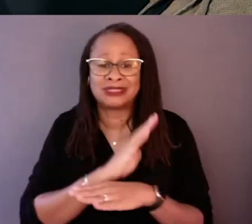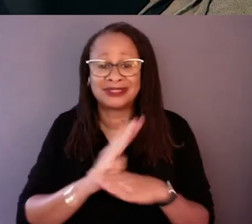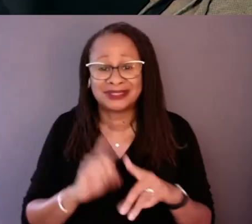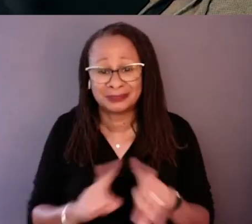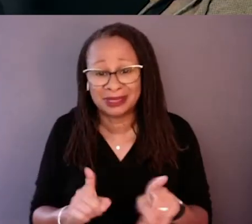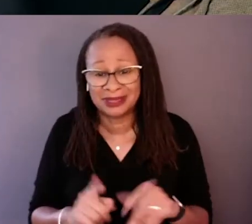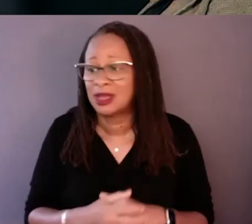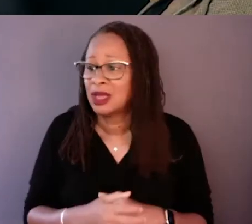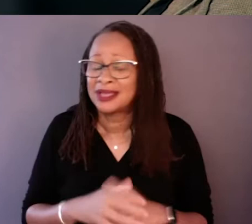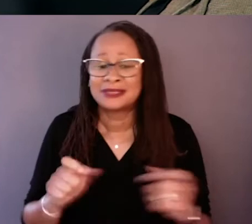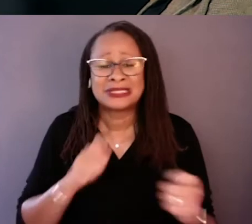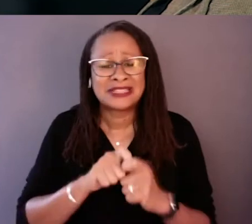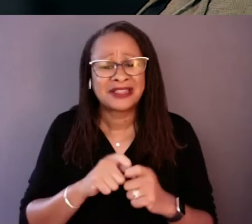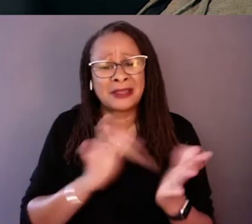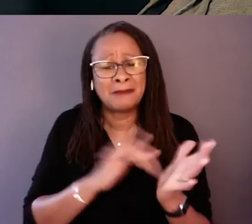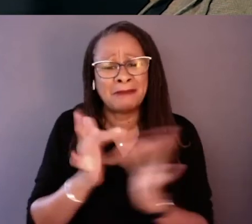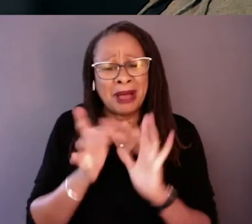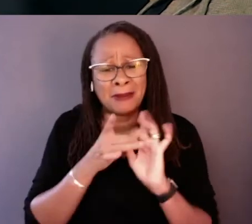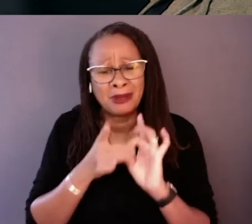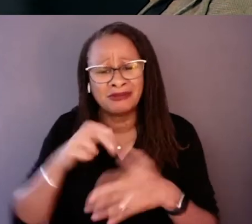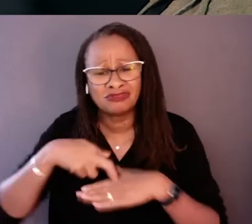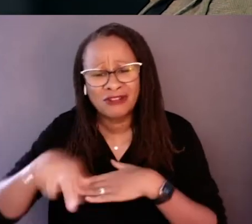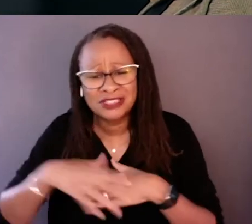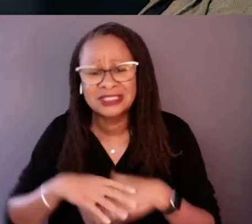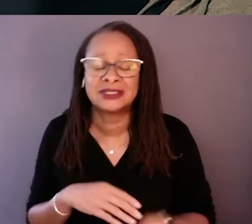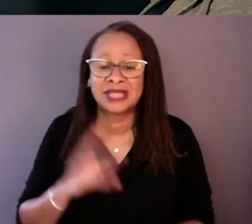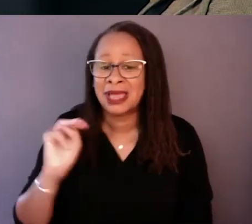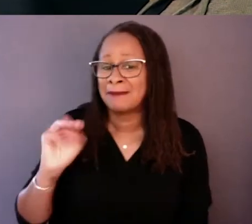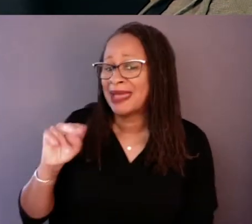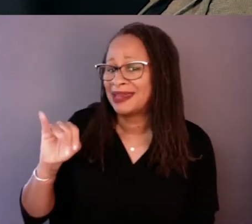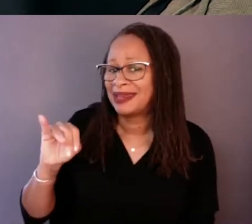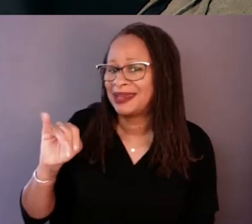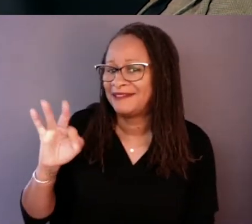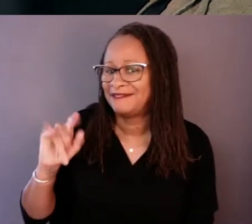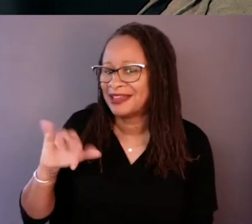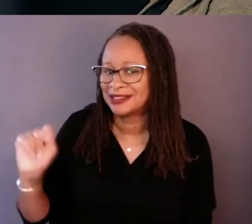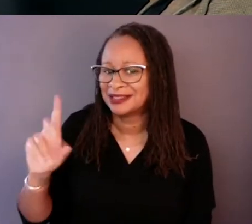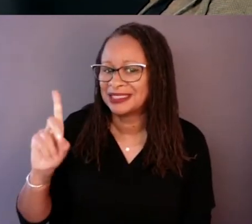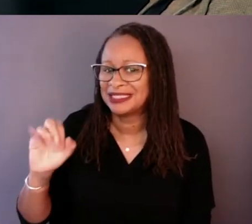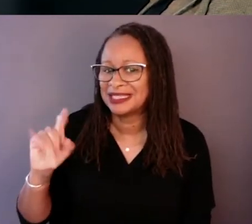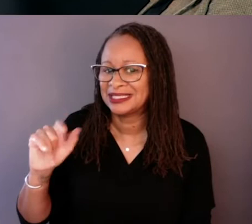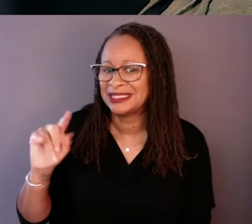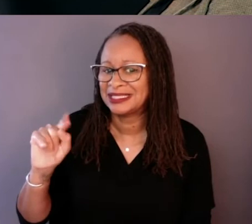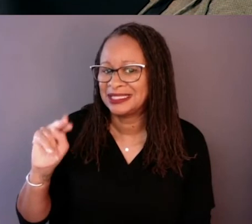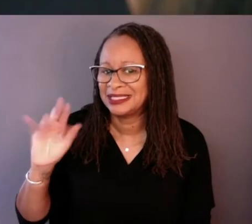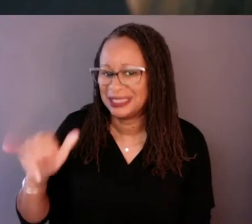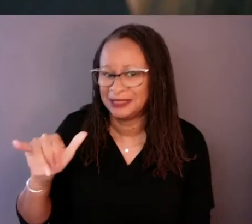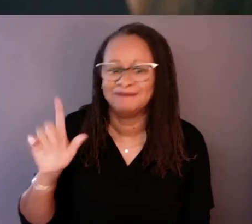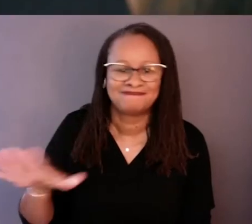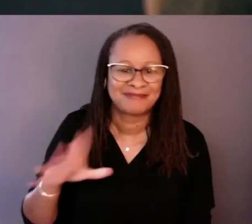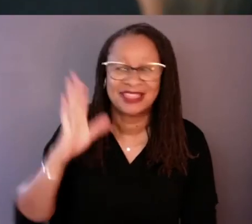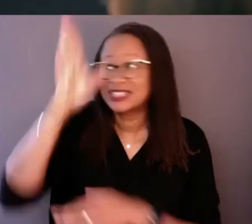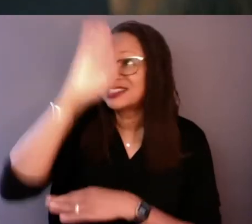especially the biblical references, this idea of manifest destiny, the divine right to the land, all of that could be word for word